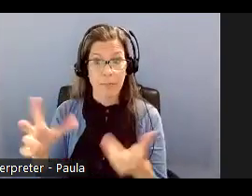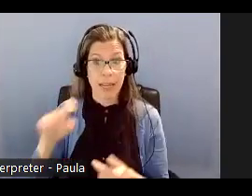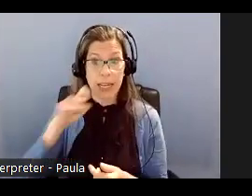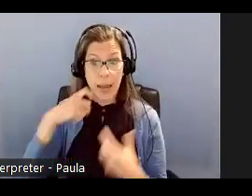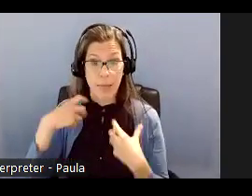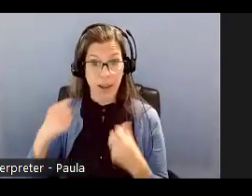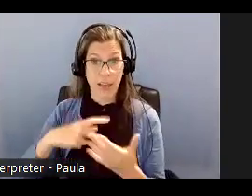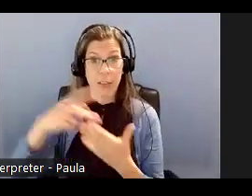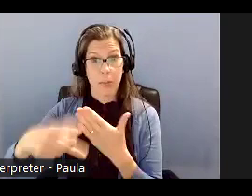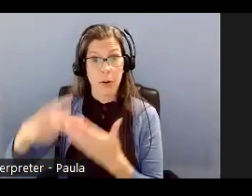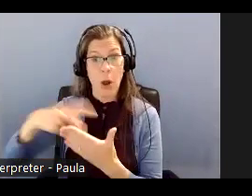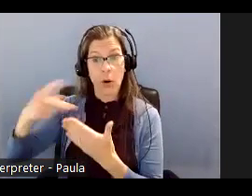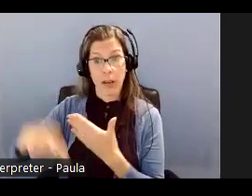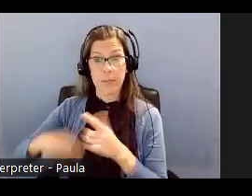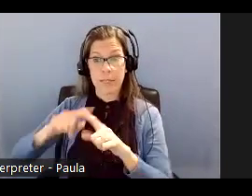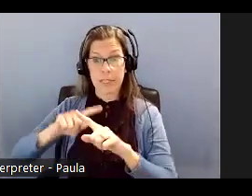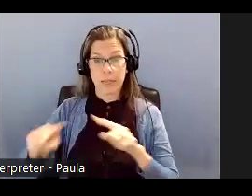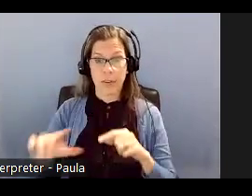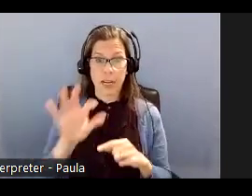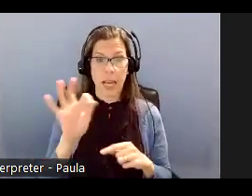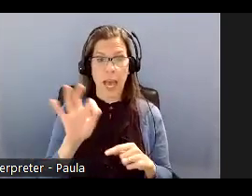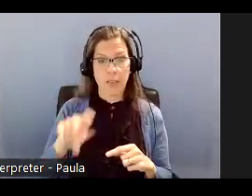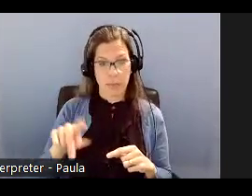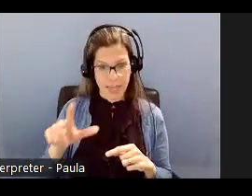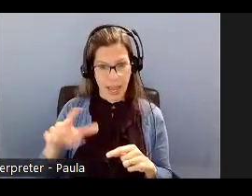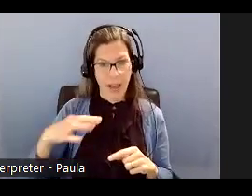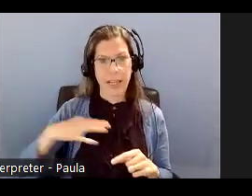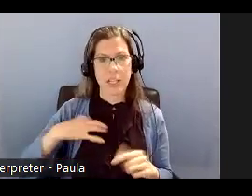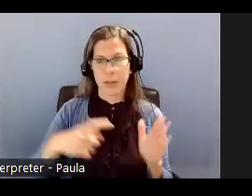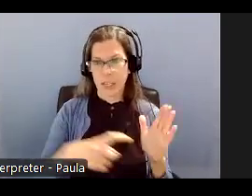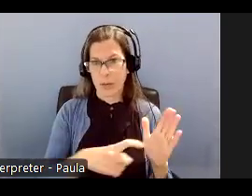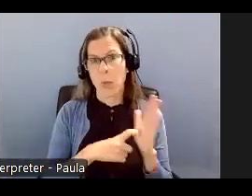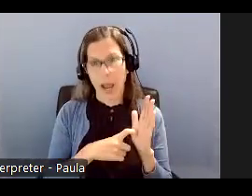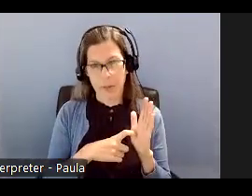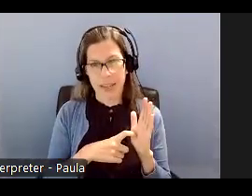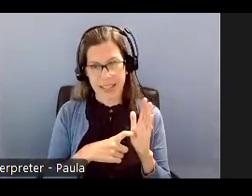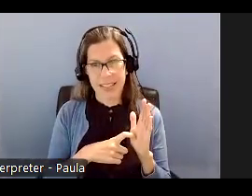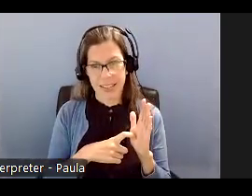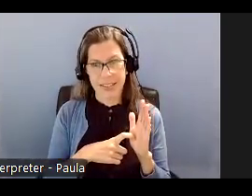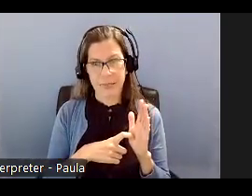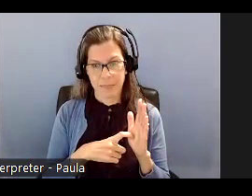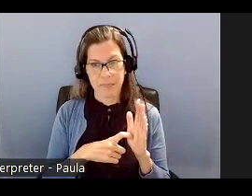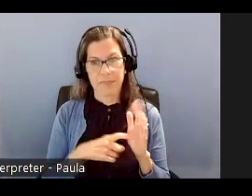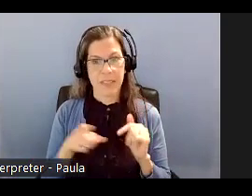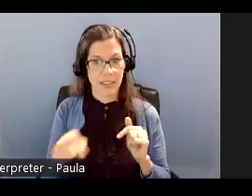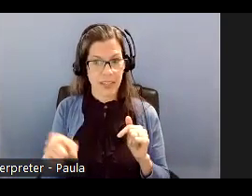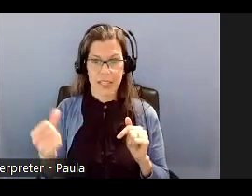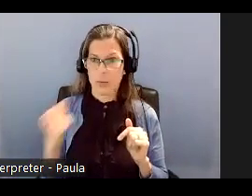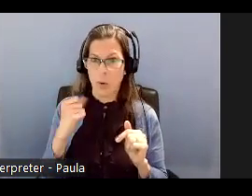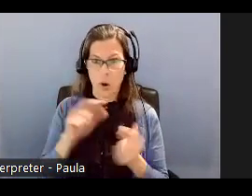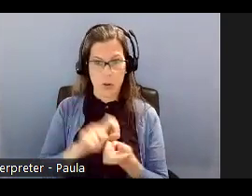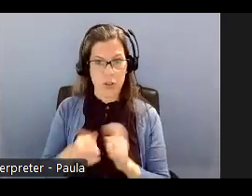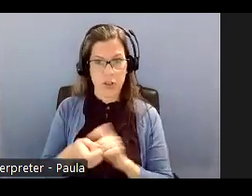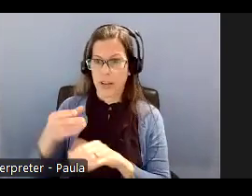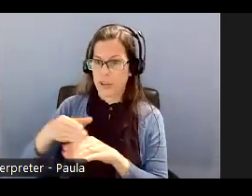Health programs, there are different FPL and eligibility requirements. And so this will not change